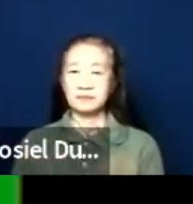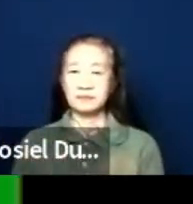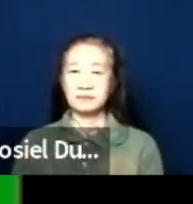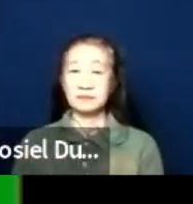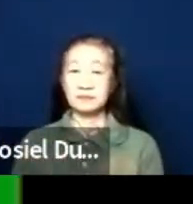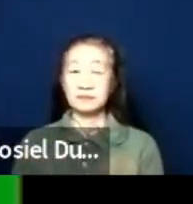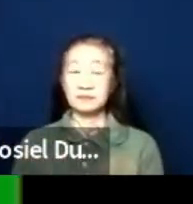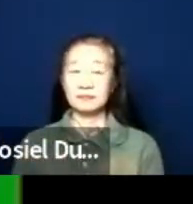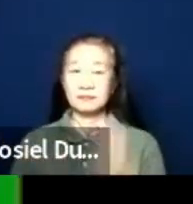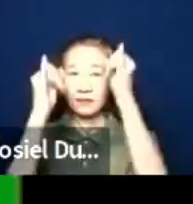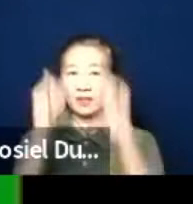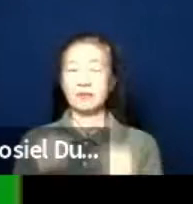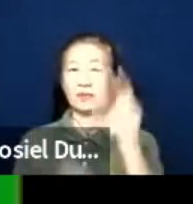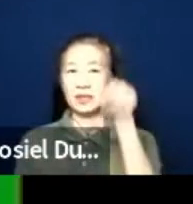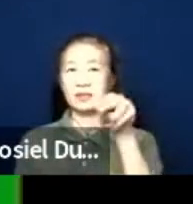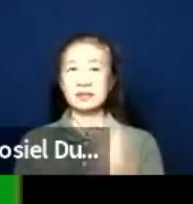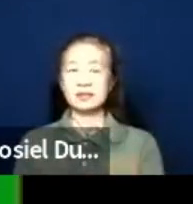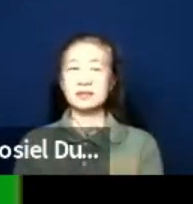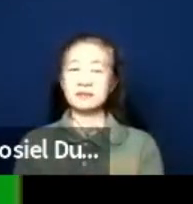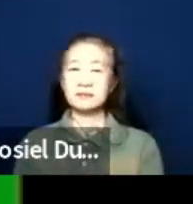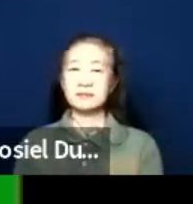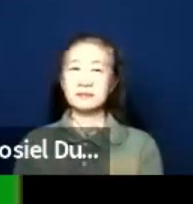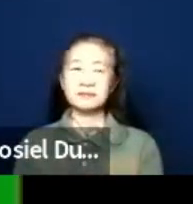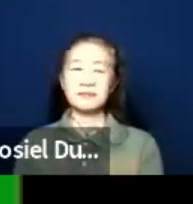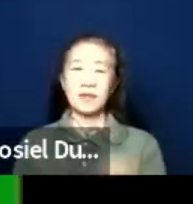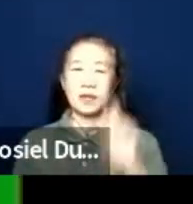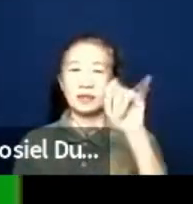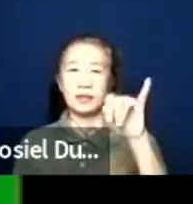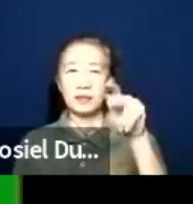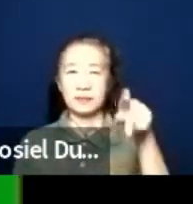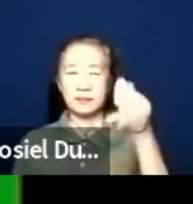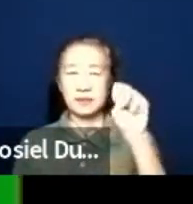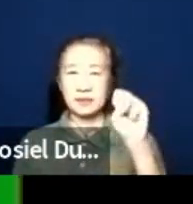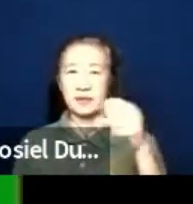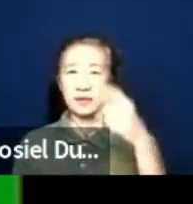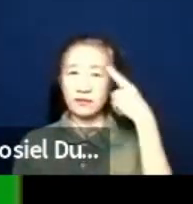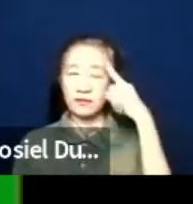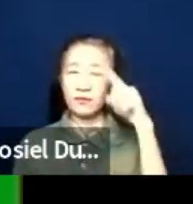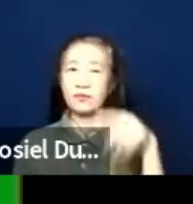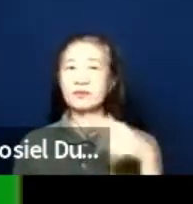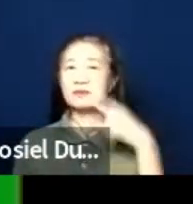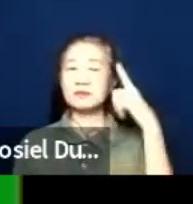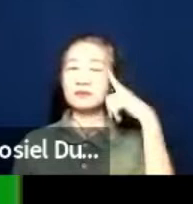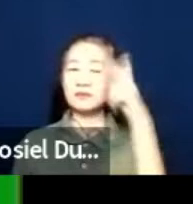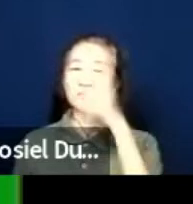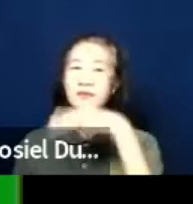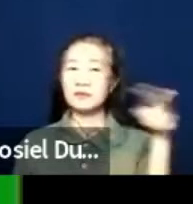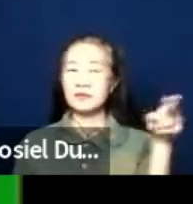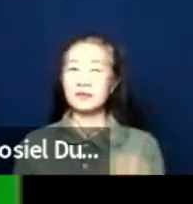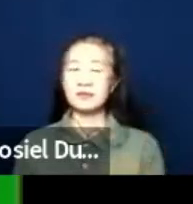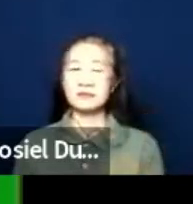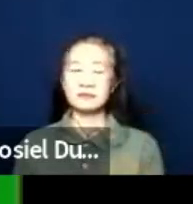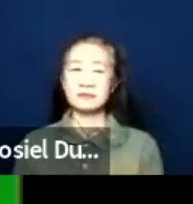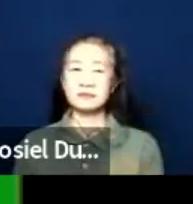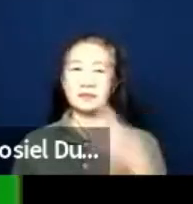per individual's needs. Okay, tips for people who are deaf or hard of hearing.